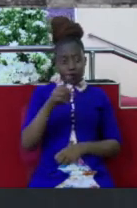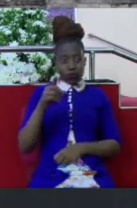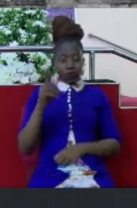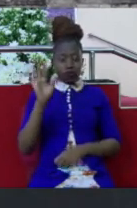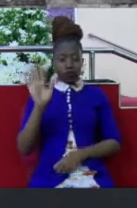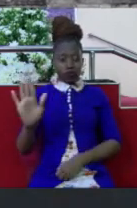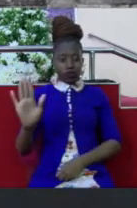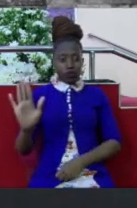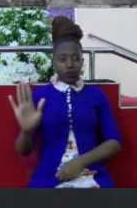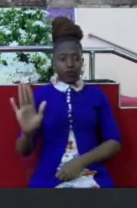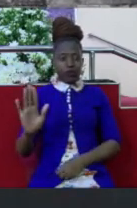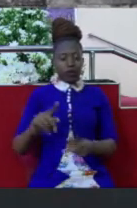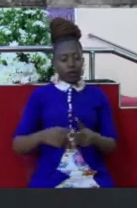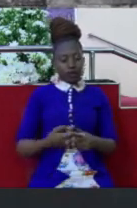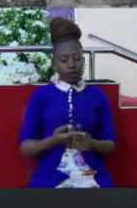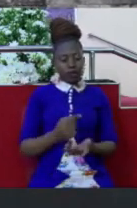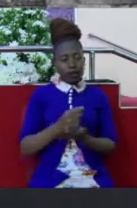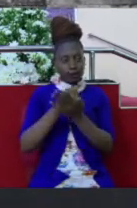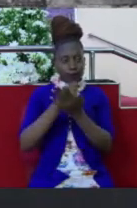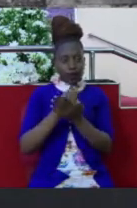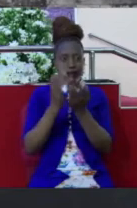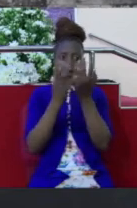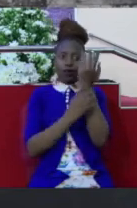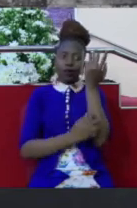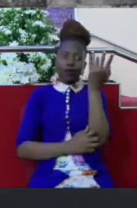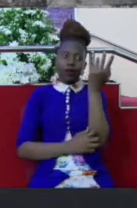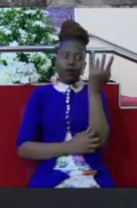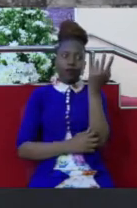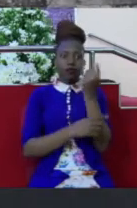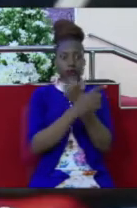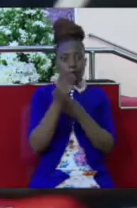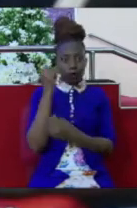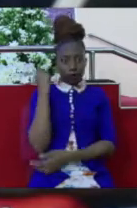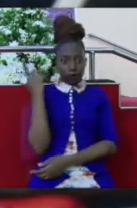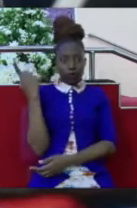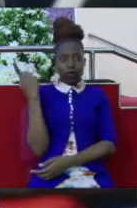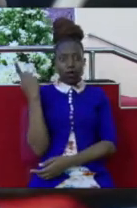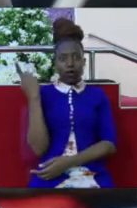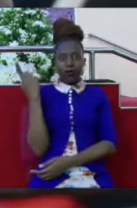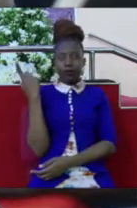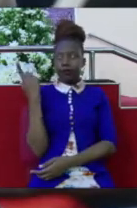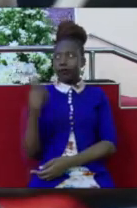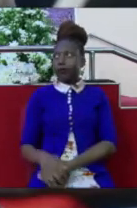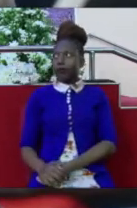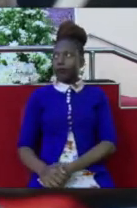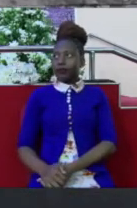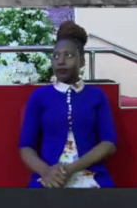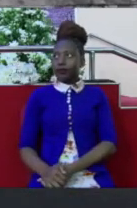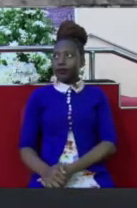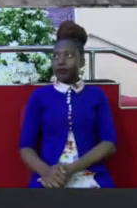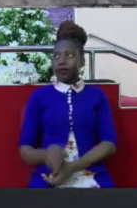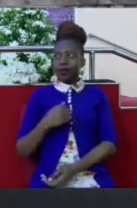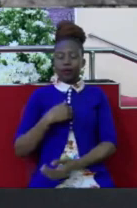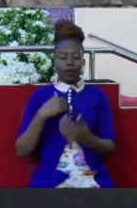start helping the poor now. Anza kusaidia maskini sasa. Do you understand me? Unaelewa hiyo? Now I've got much more I can teach you on this.